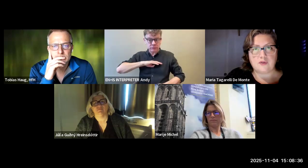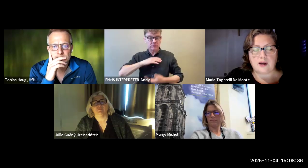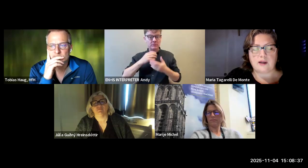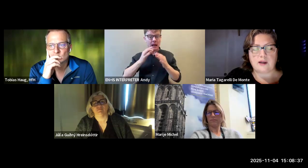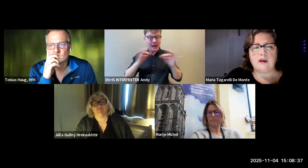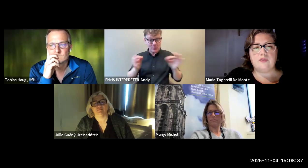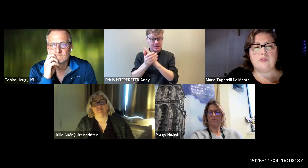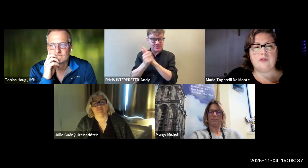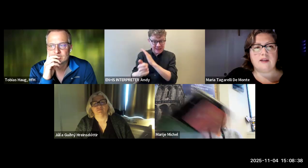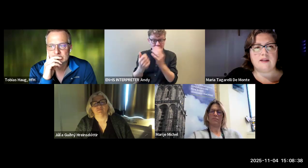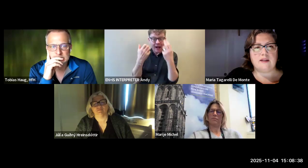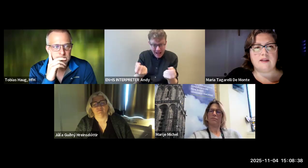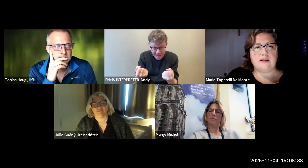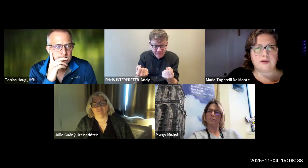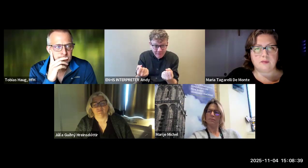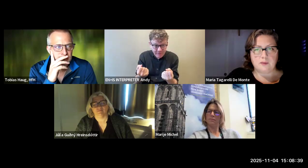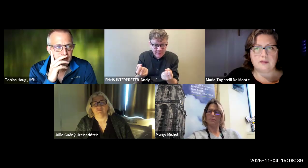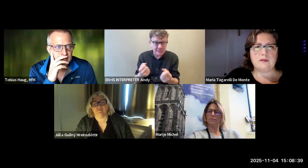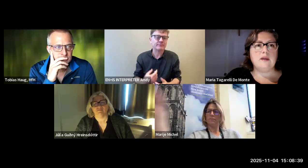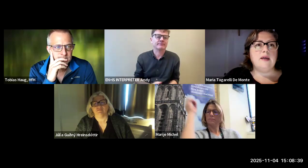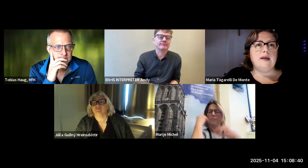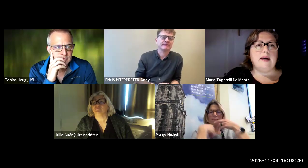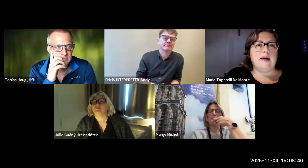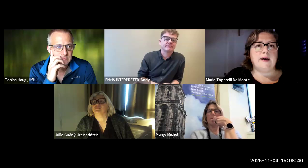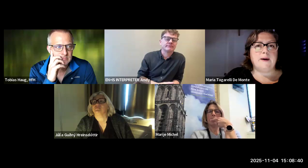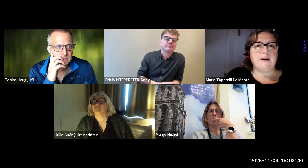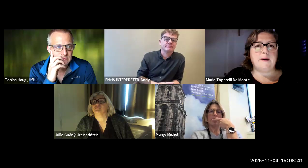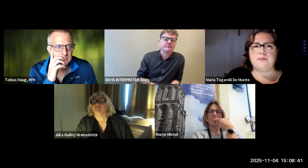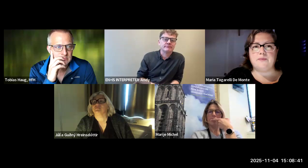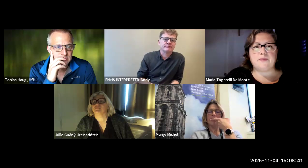skills that we are trying to convey in that specific moment.